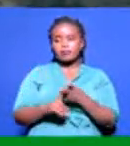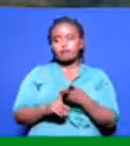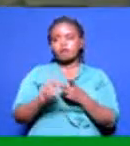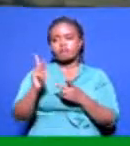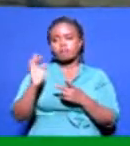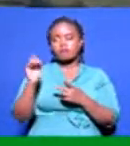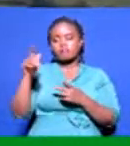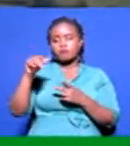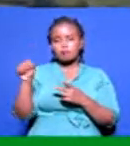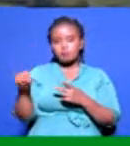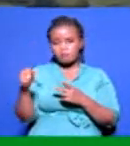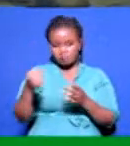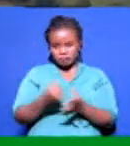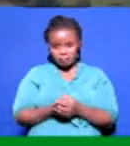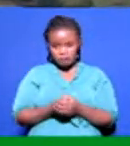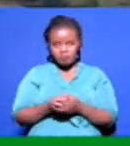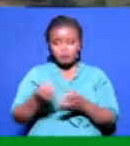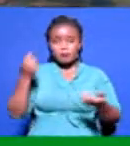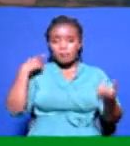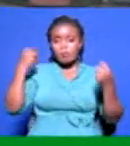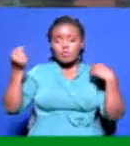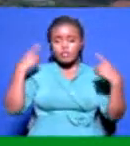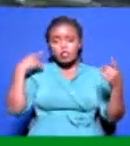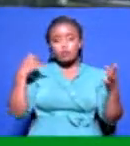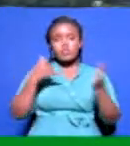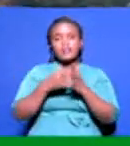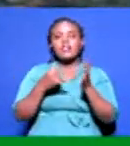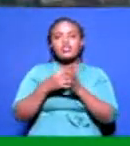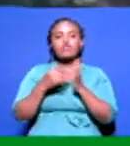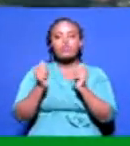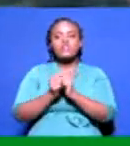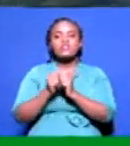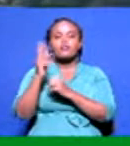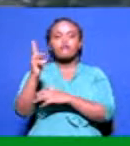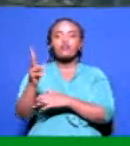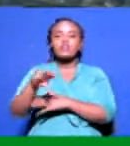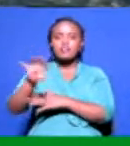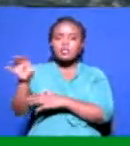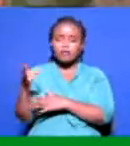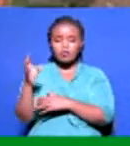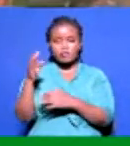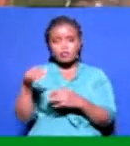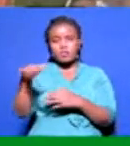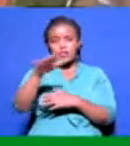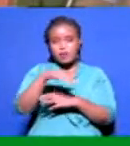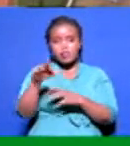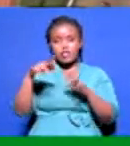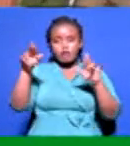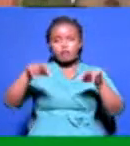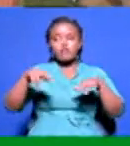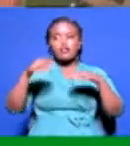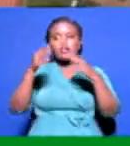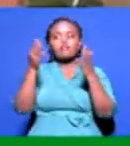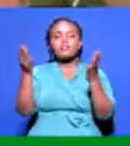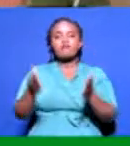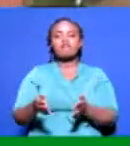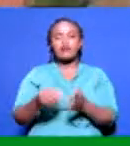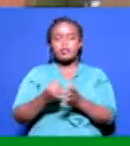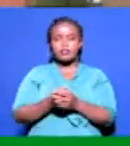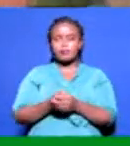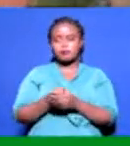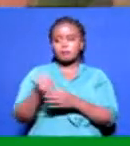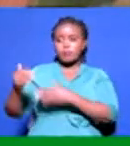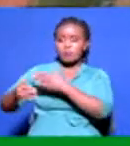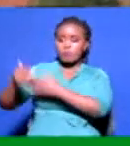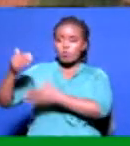Malagay. Kericho is among 14 counties located in the former Rift Valley province. The county borders Western Gishu County